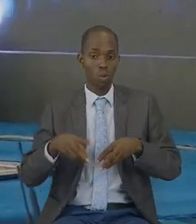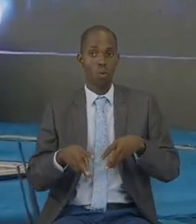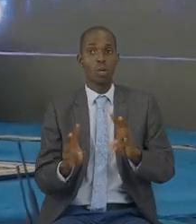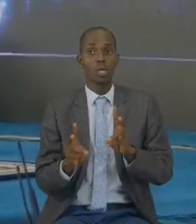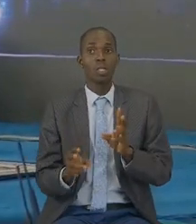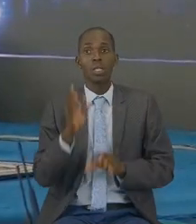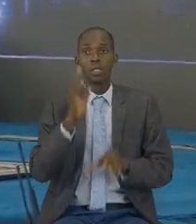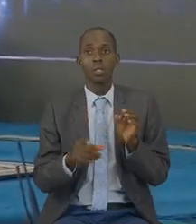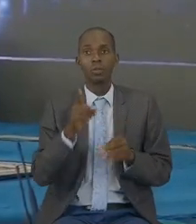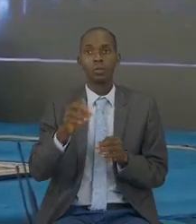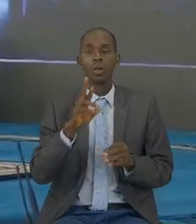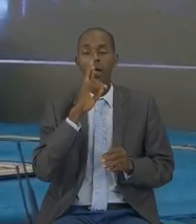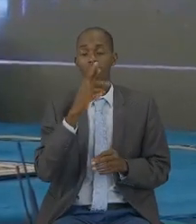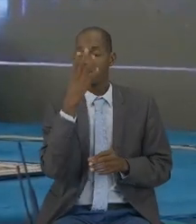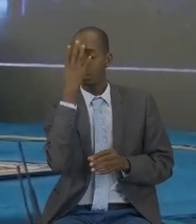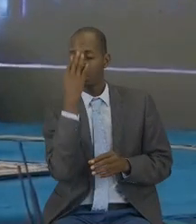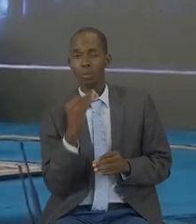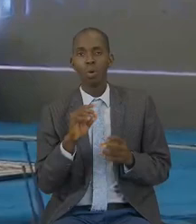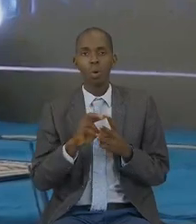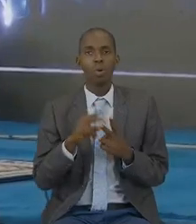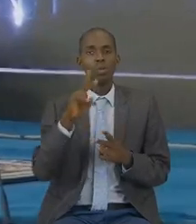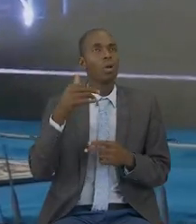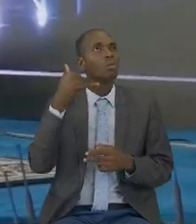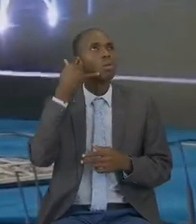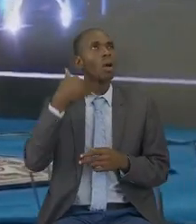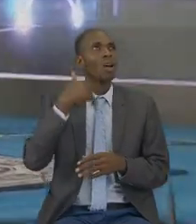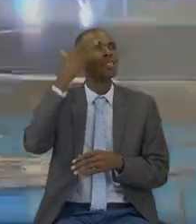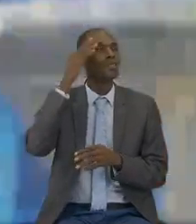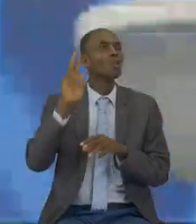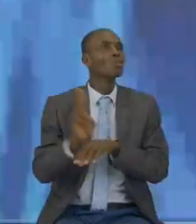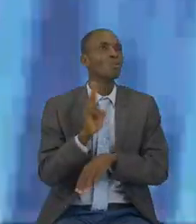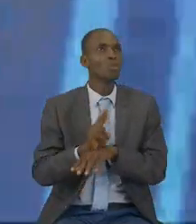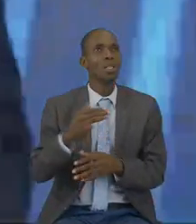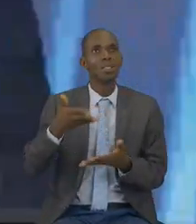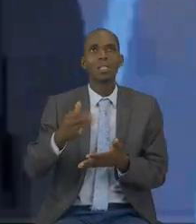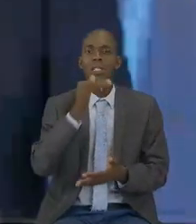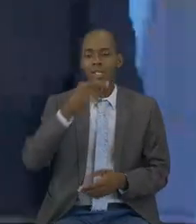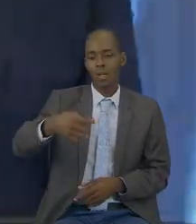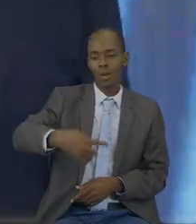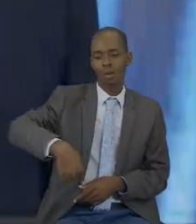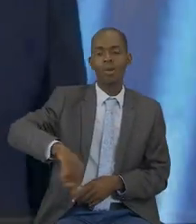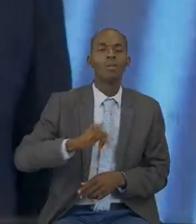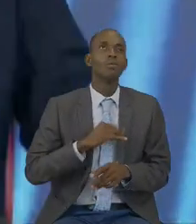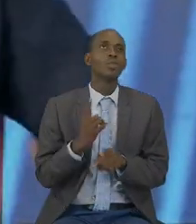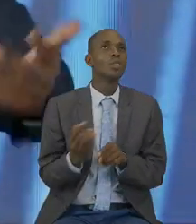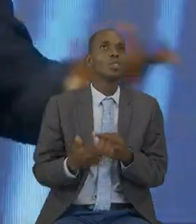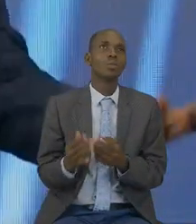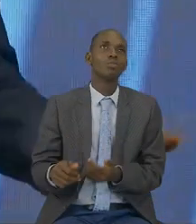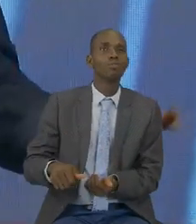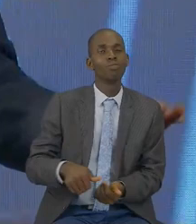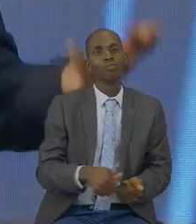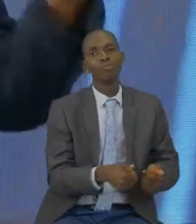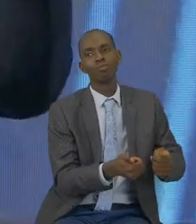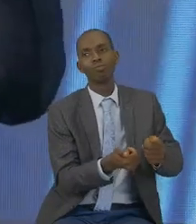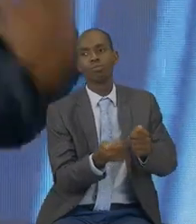even though you're answering the phone, you can tell the pitfall is there, and you avoid. There's no guidance.